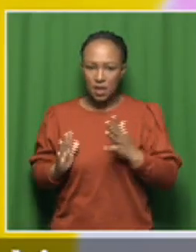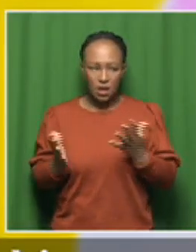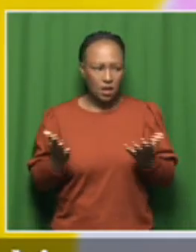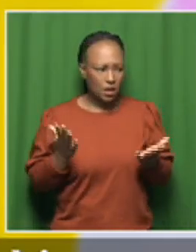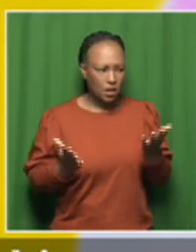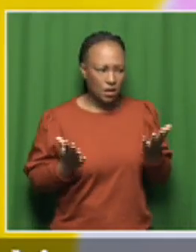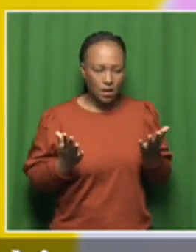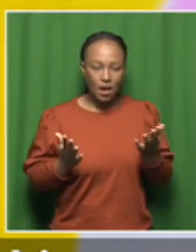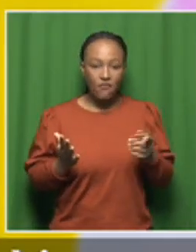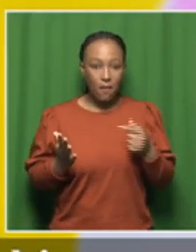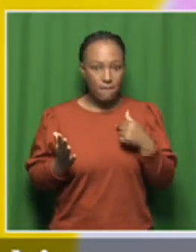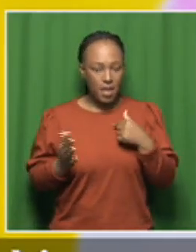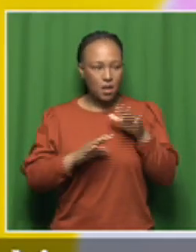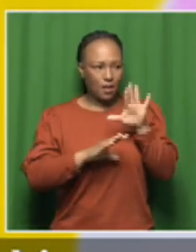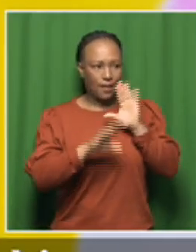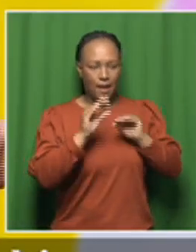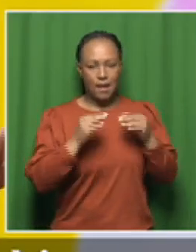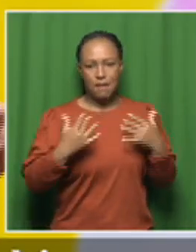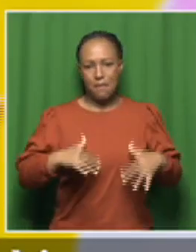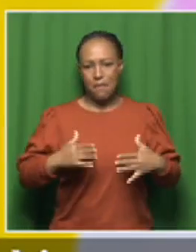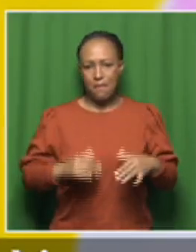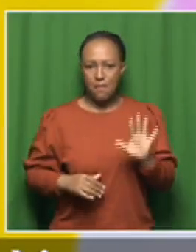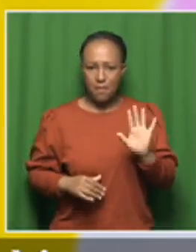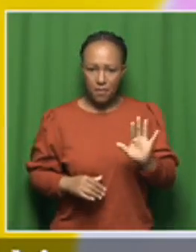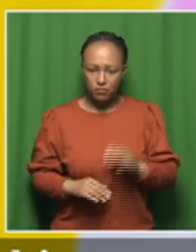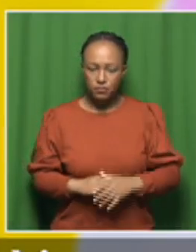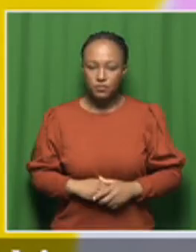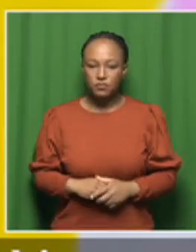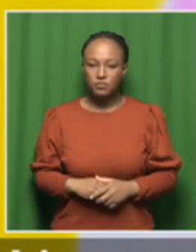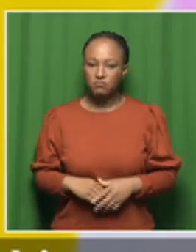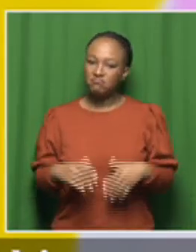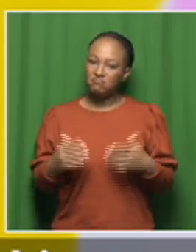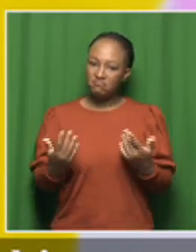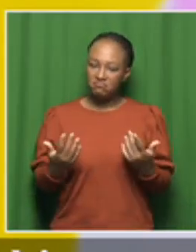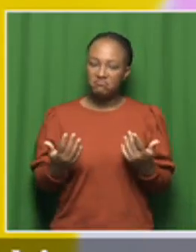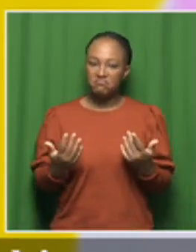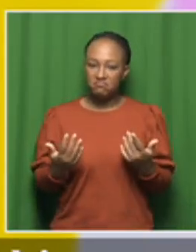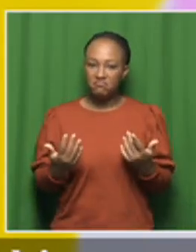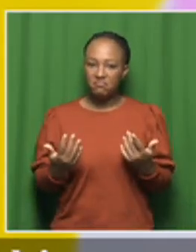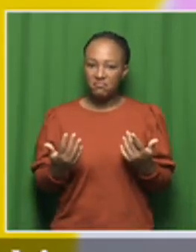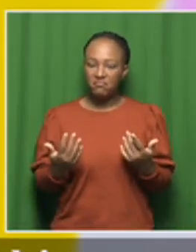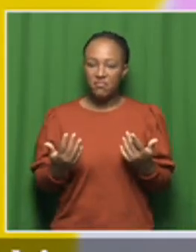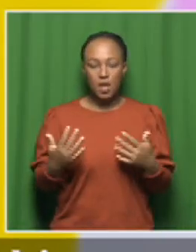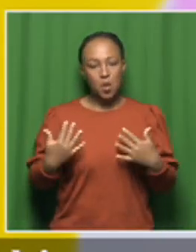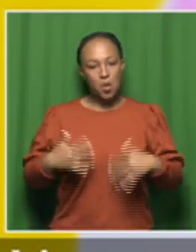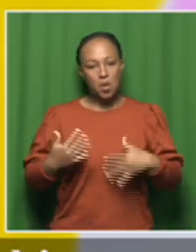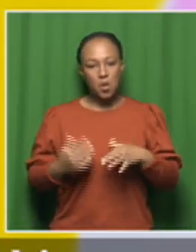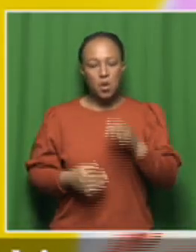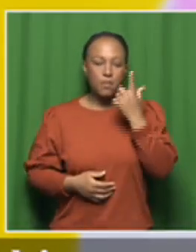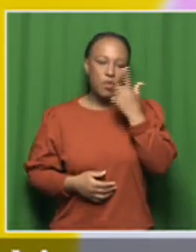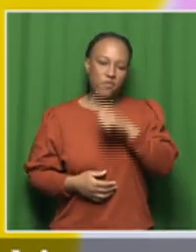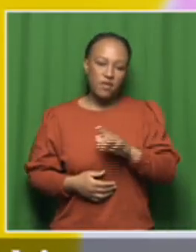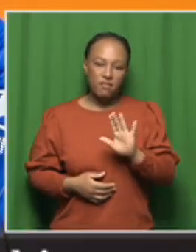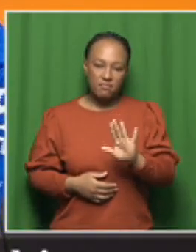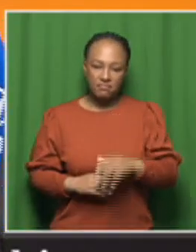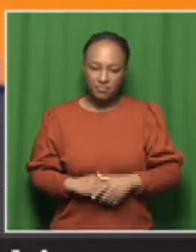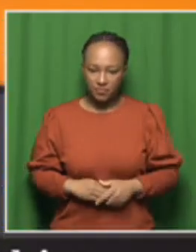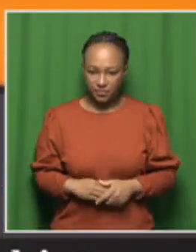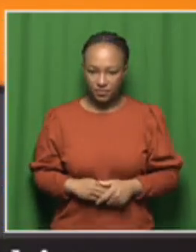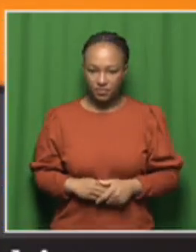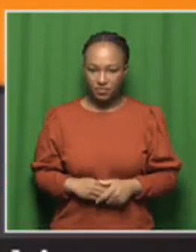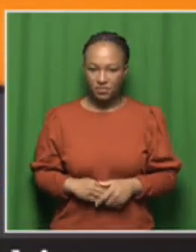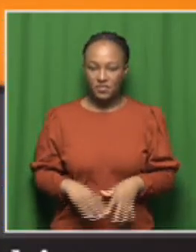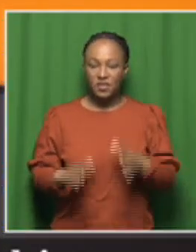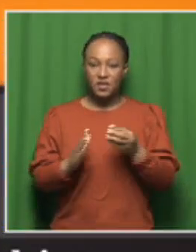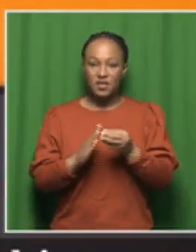absolute highlight. And just bringing this to fruition, people. So yeah, it's really, really beautiful. Hopefully, when the student's